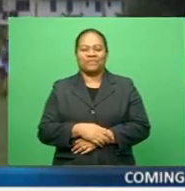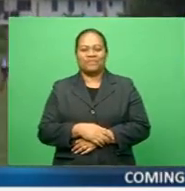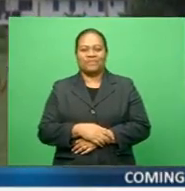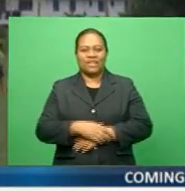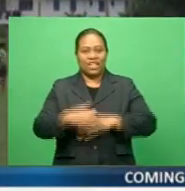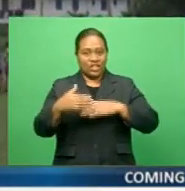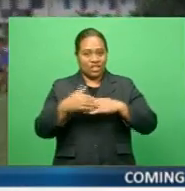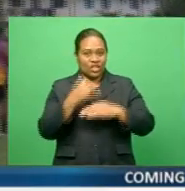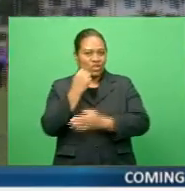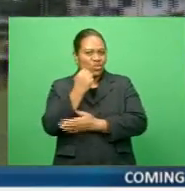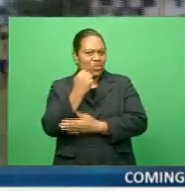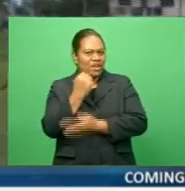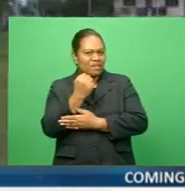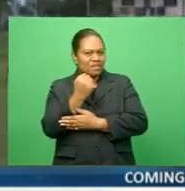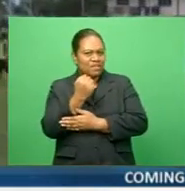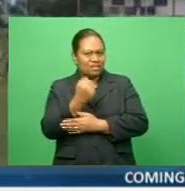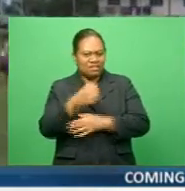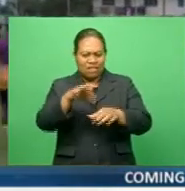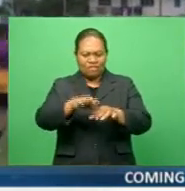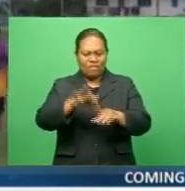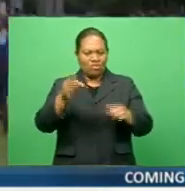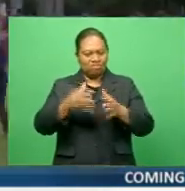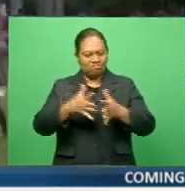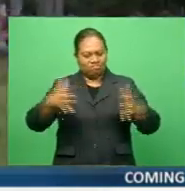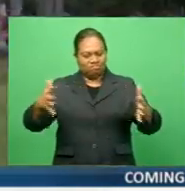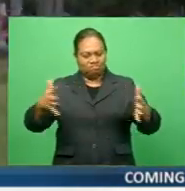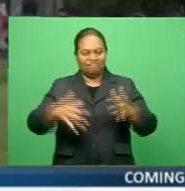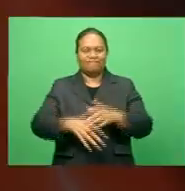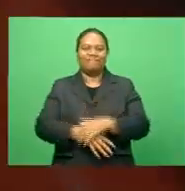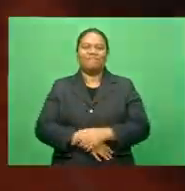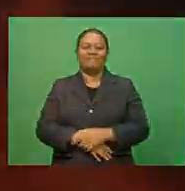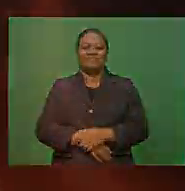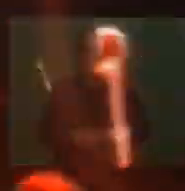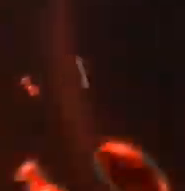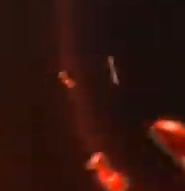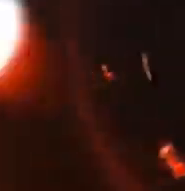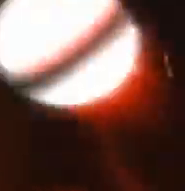And touch rugby casts net wide. There's some more coming up.